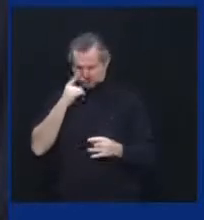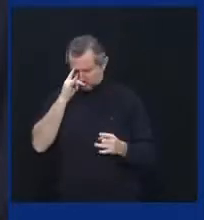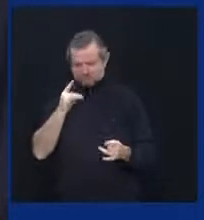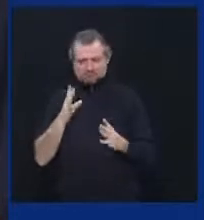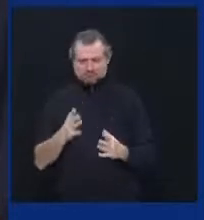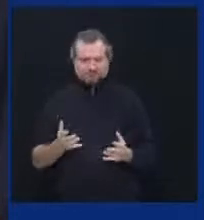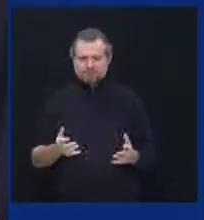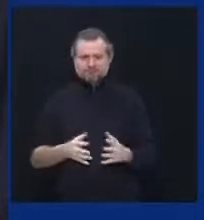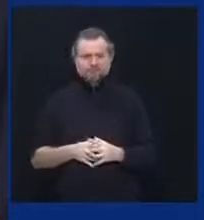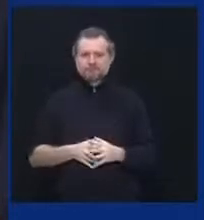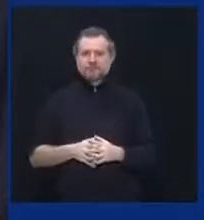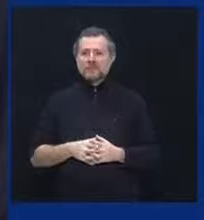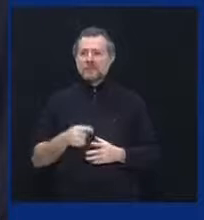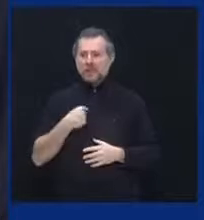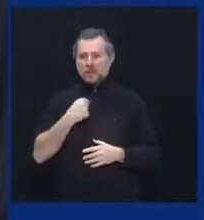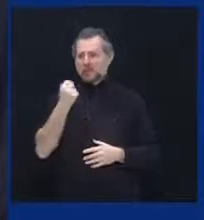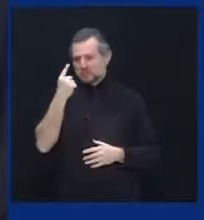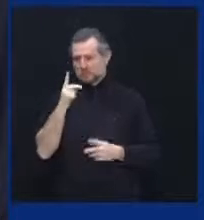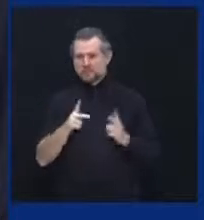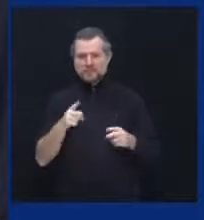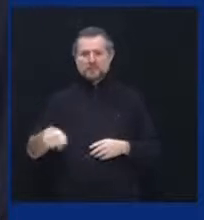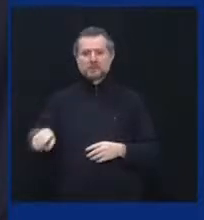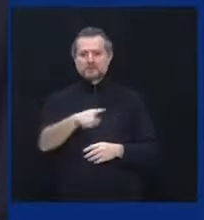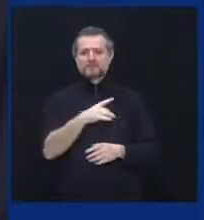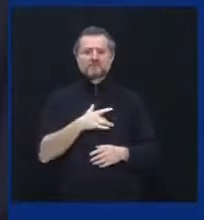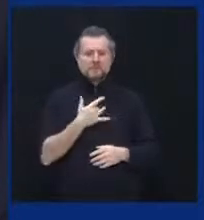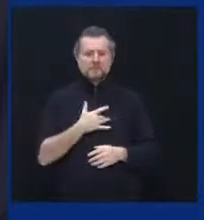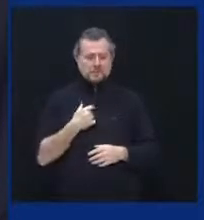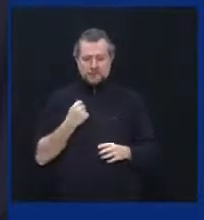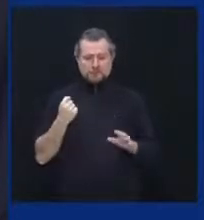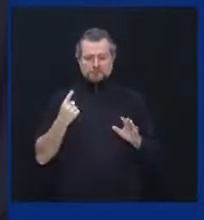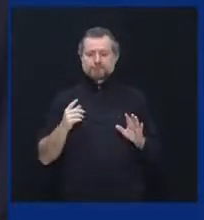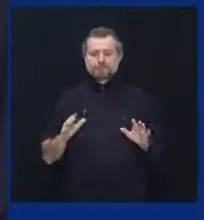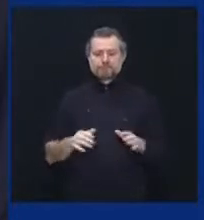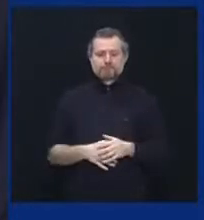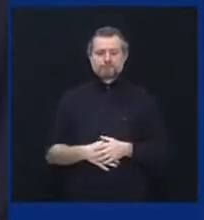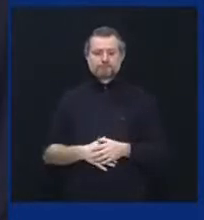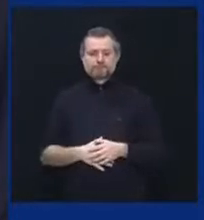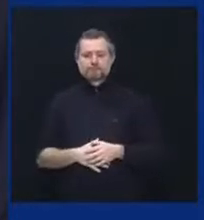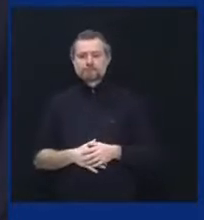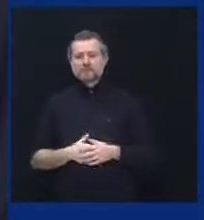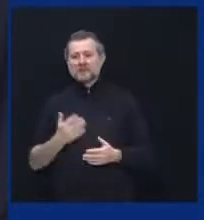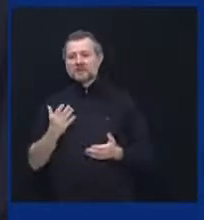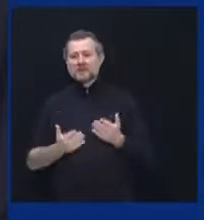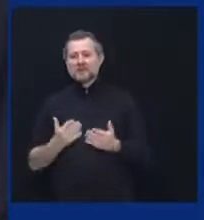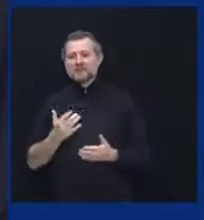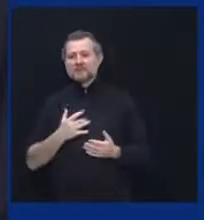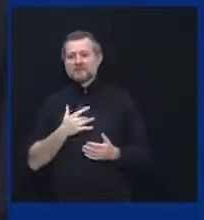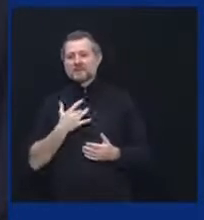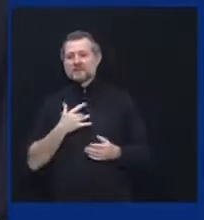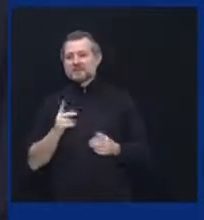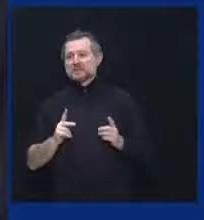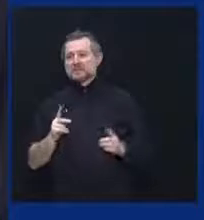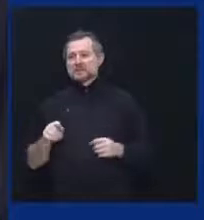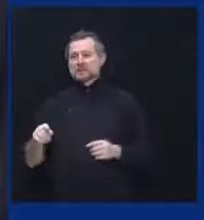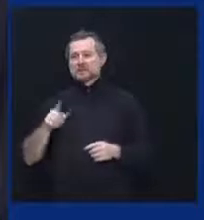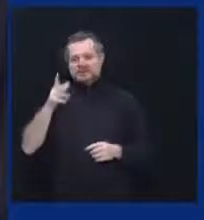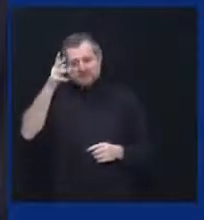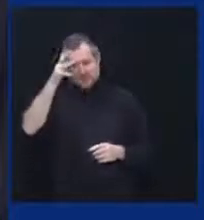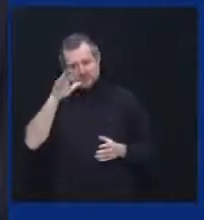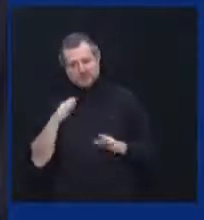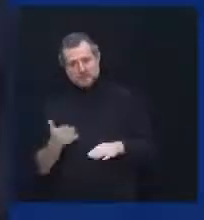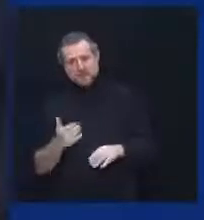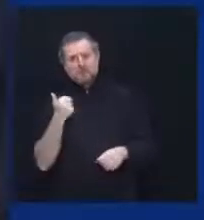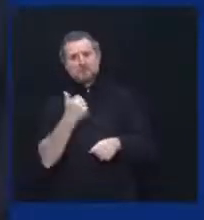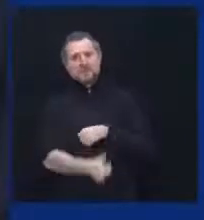And I understand maybe the instinct to blame or to find some